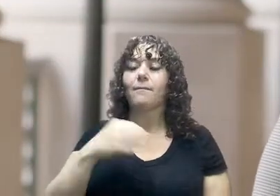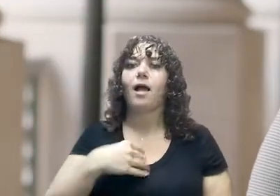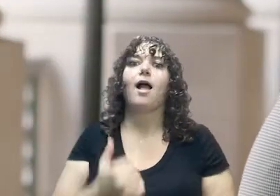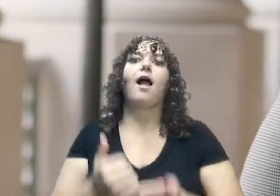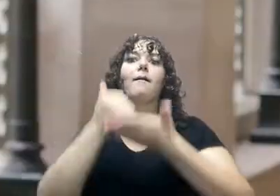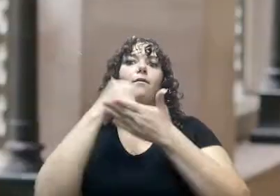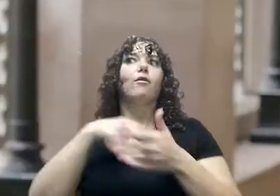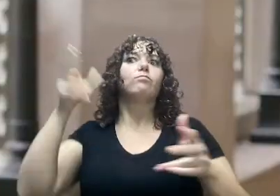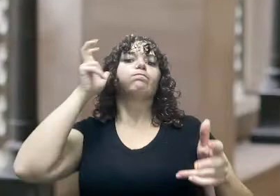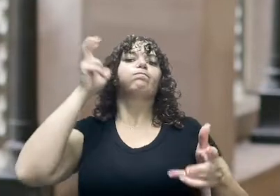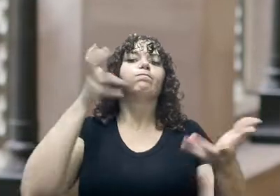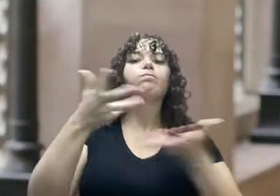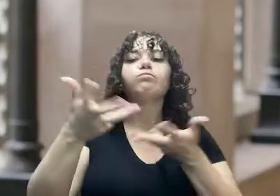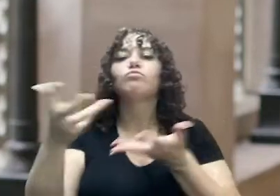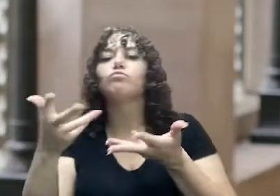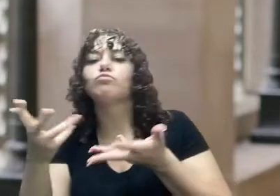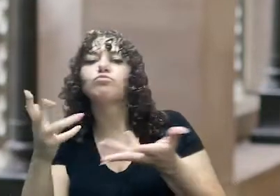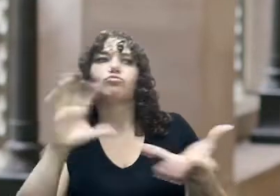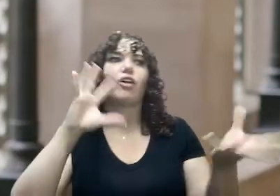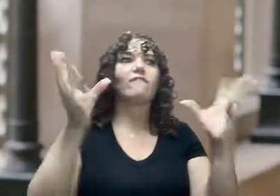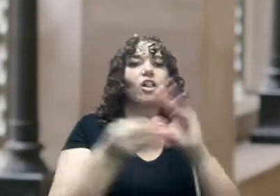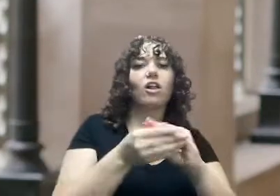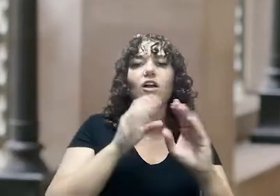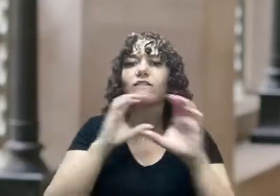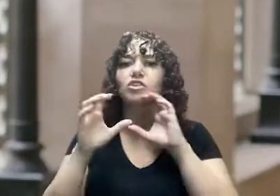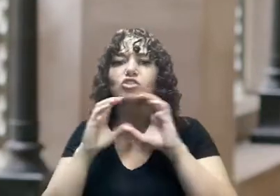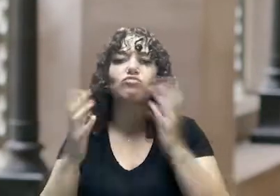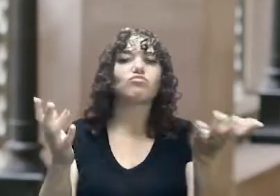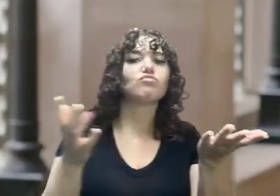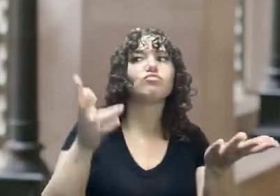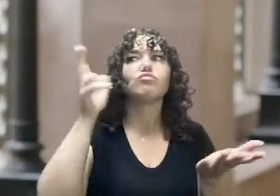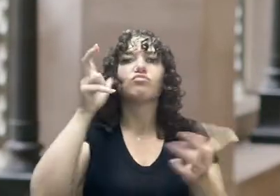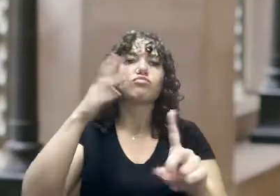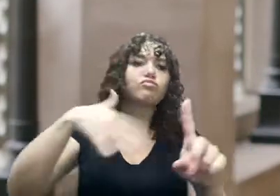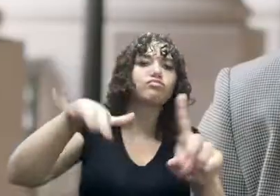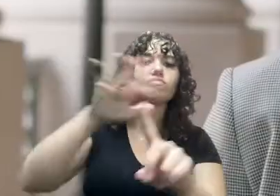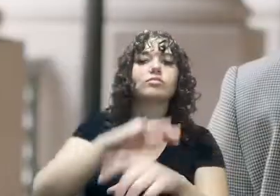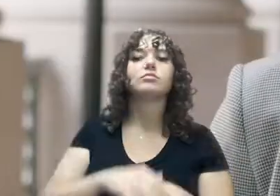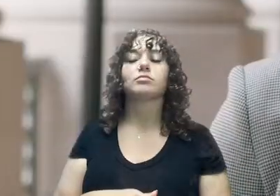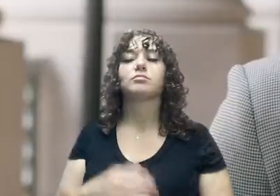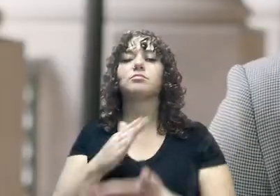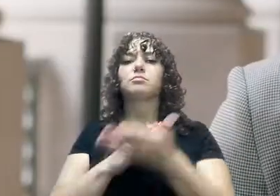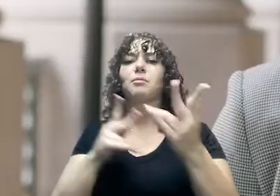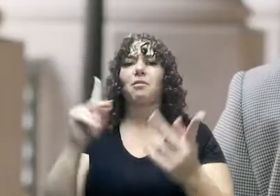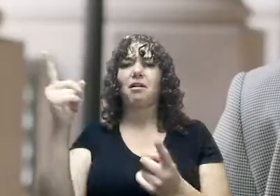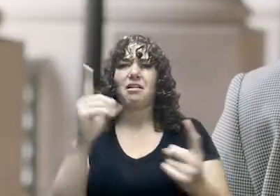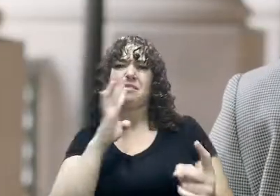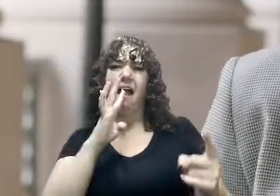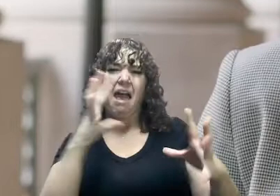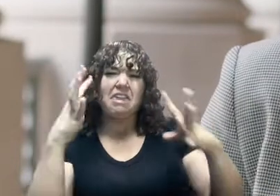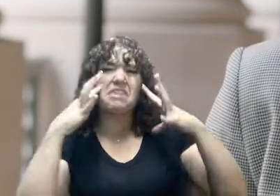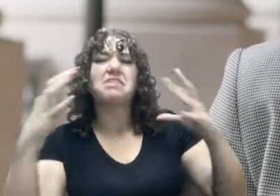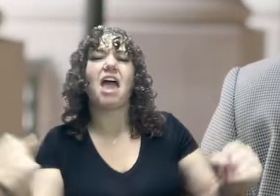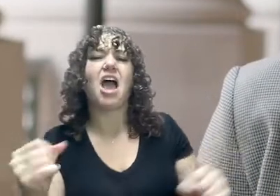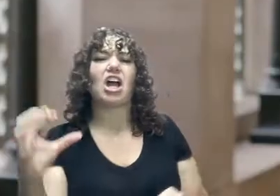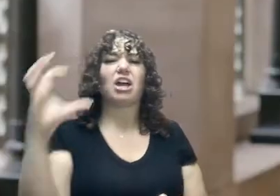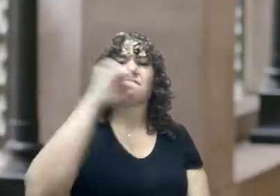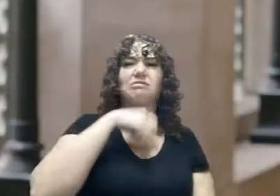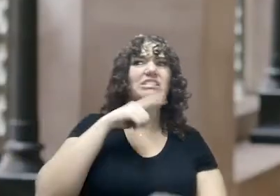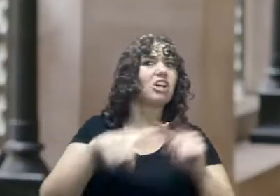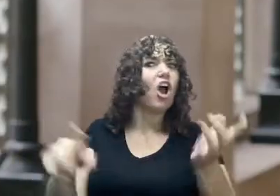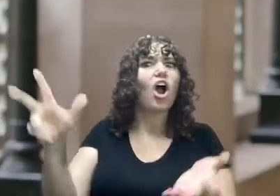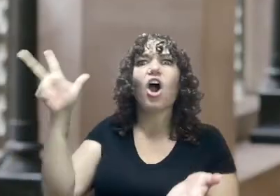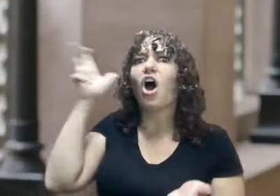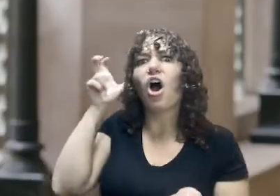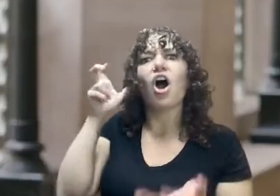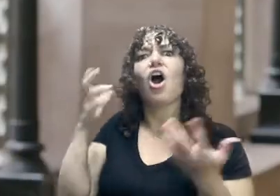too bad, it just enhances the overall hearing experience. Some people also try to speak loudly,